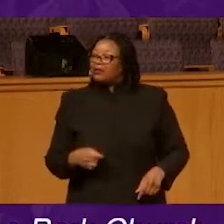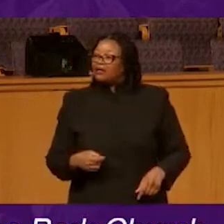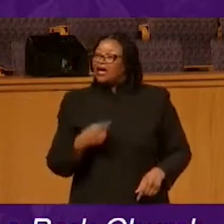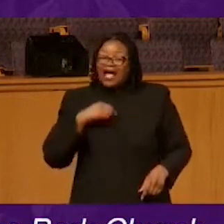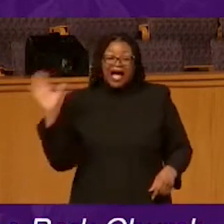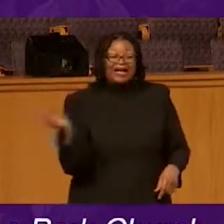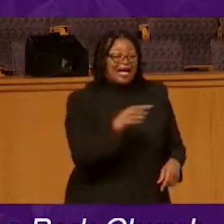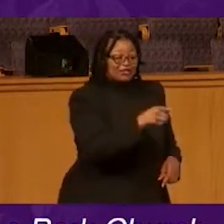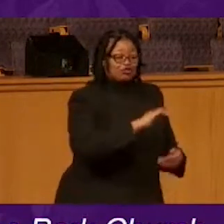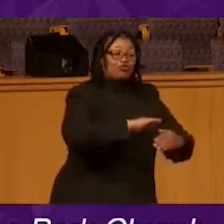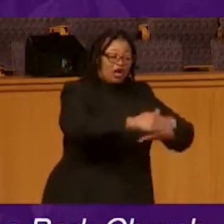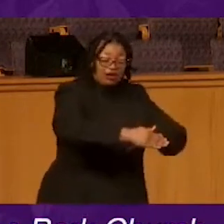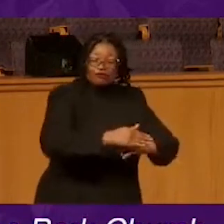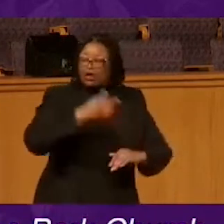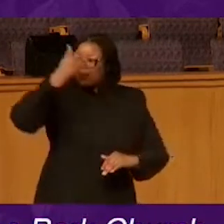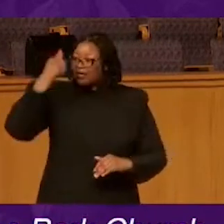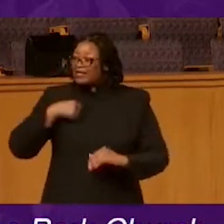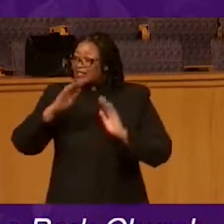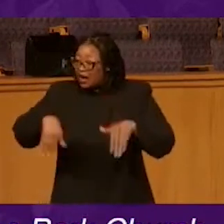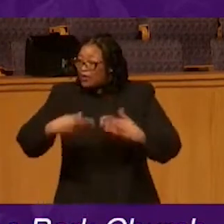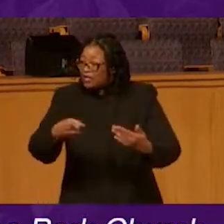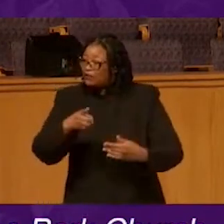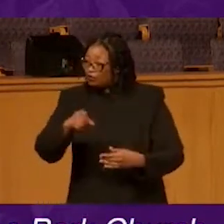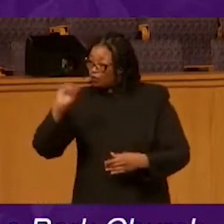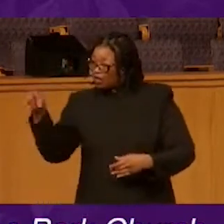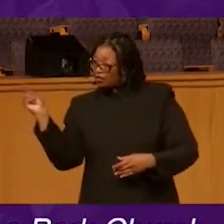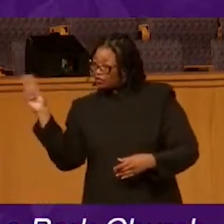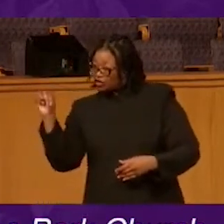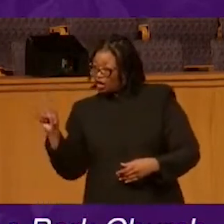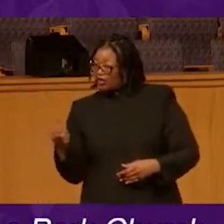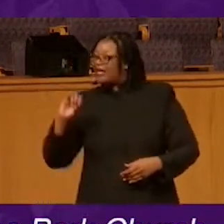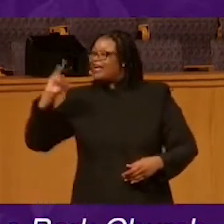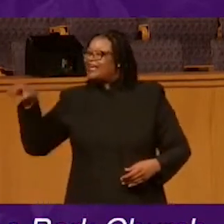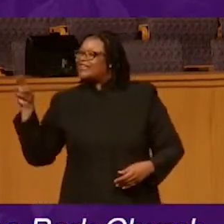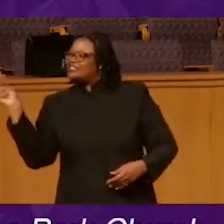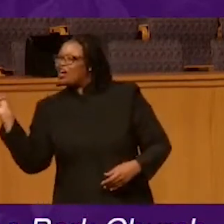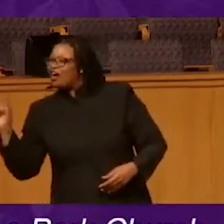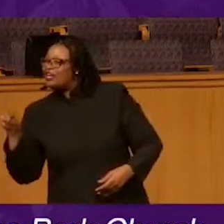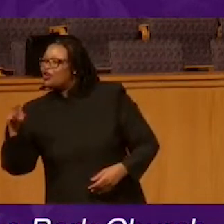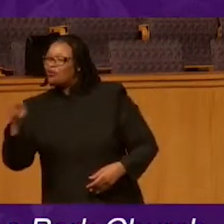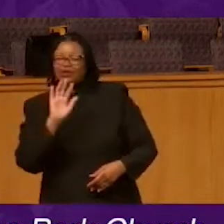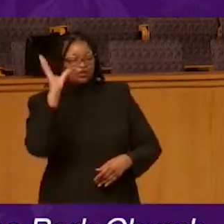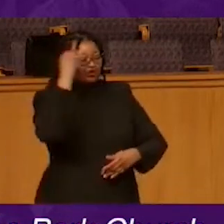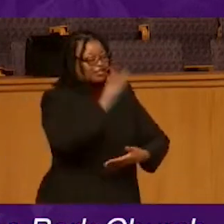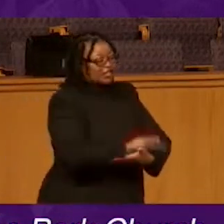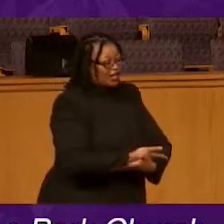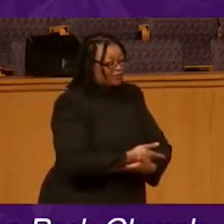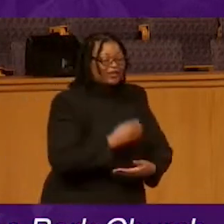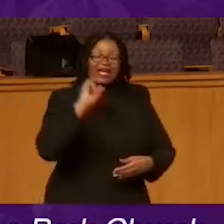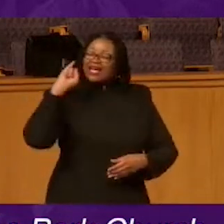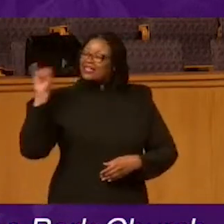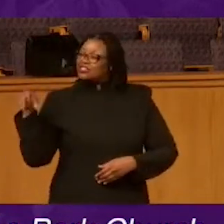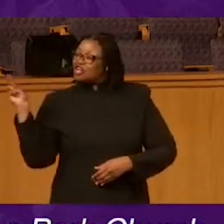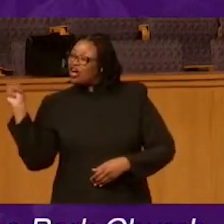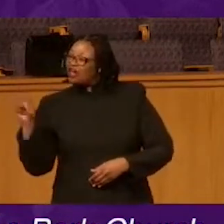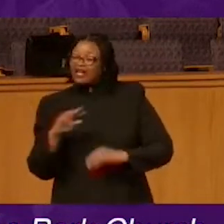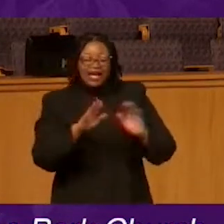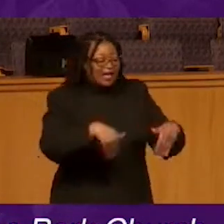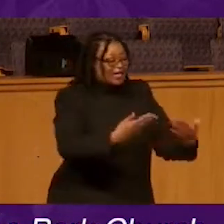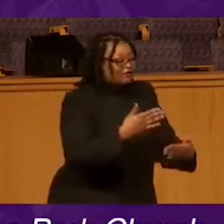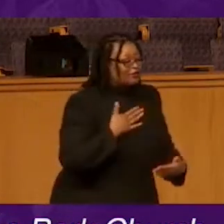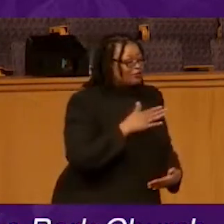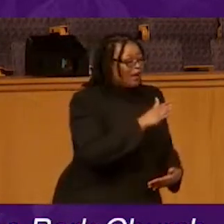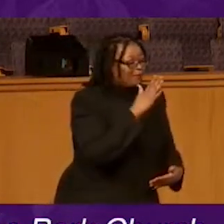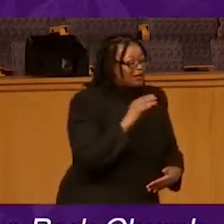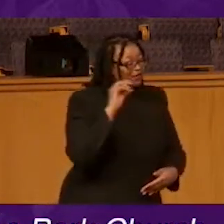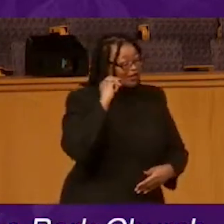got you covered, because I'm going to give you John. And John's going to be your son. And John, I'm going to give you my mother Mary, and